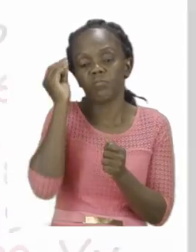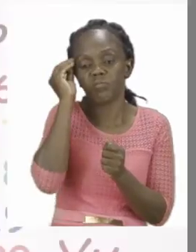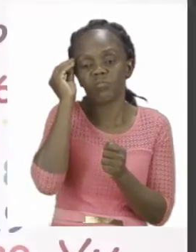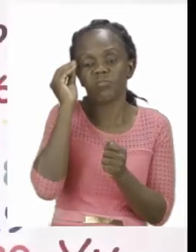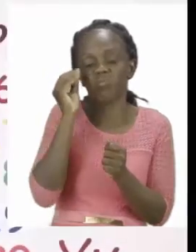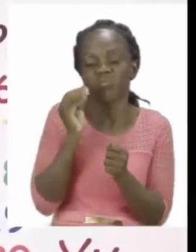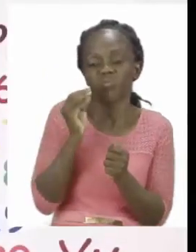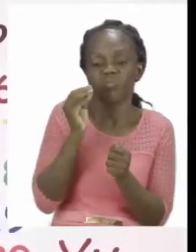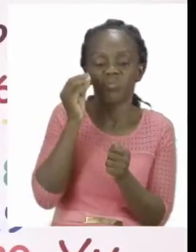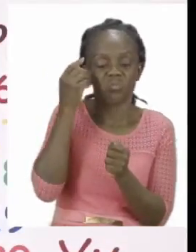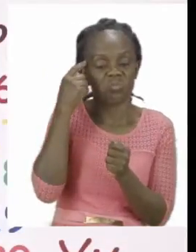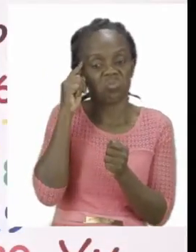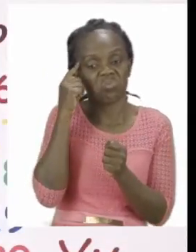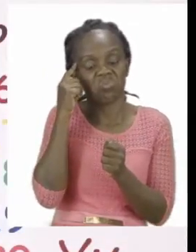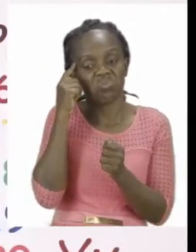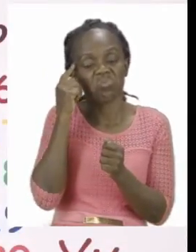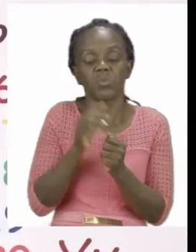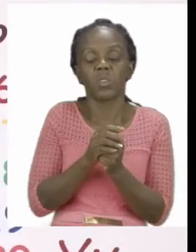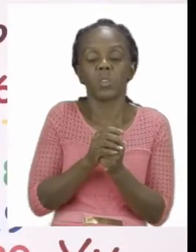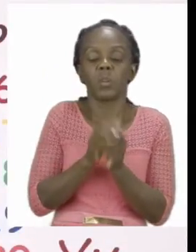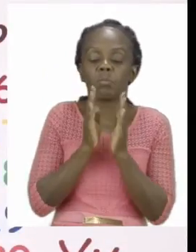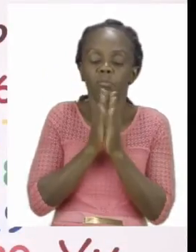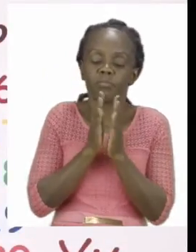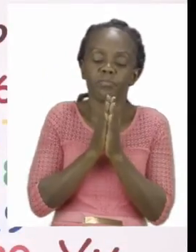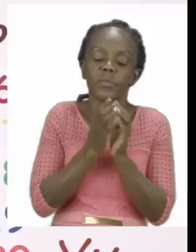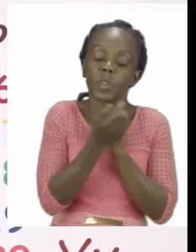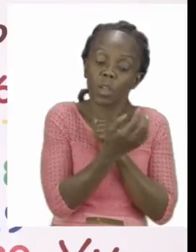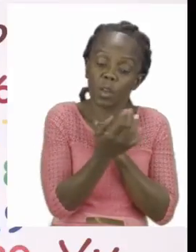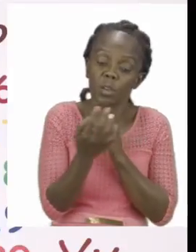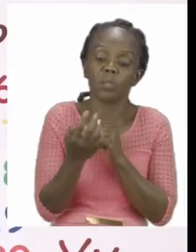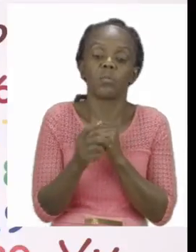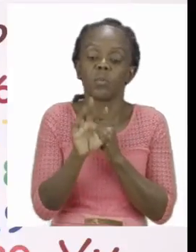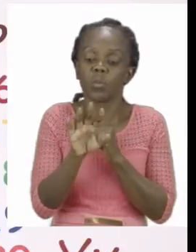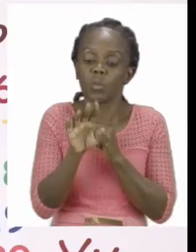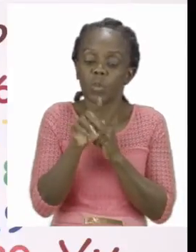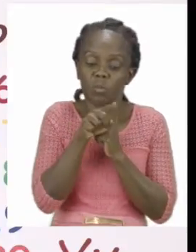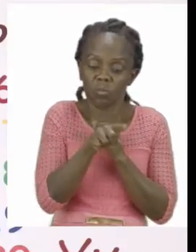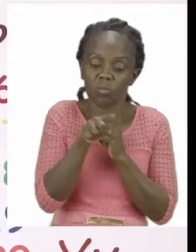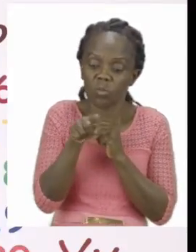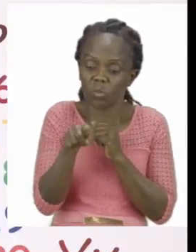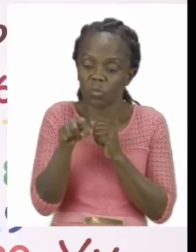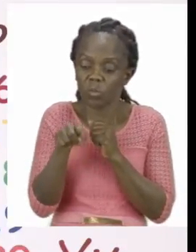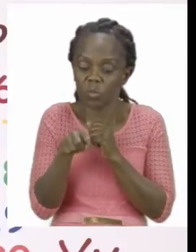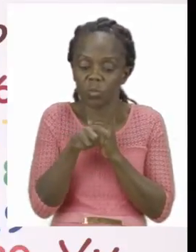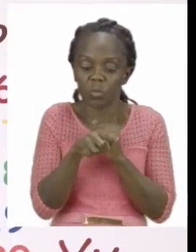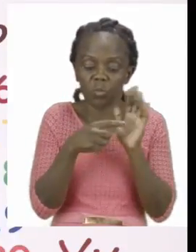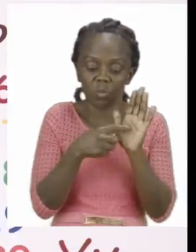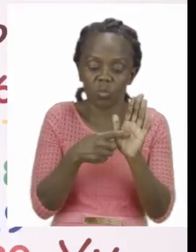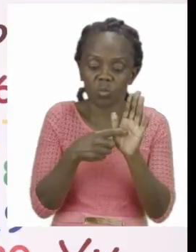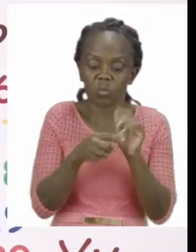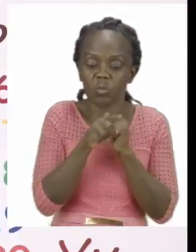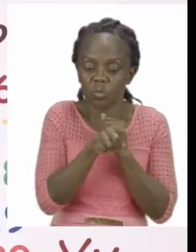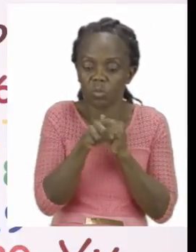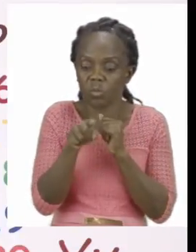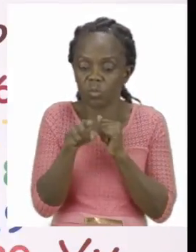you can count them with your finger on the paper. Then when you get the number,